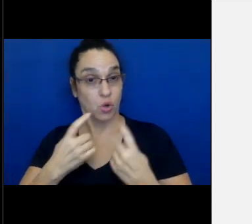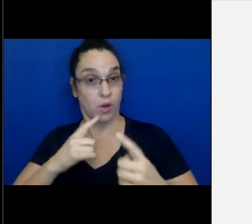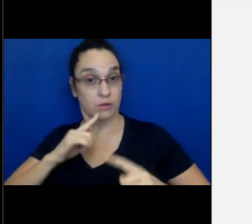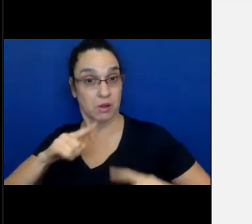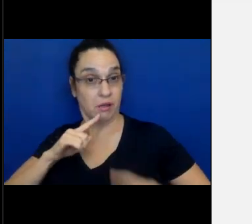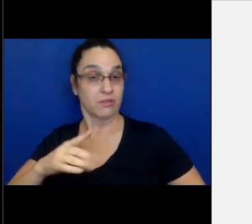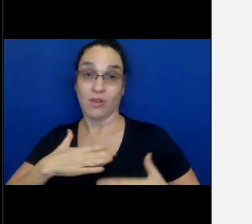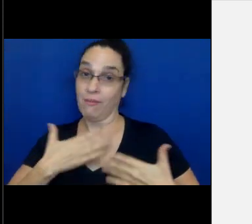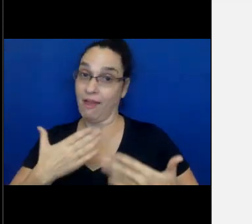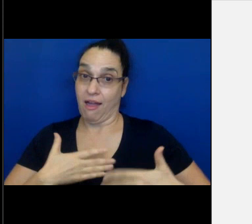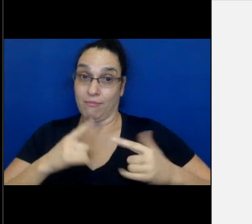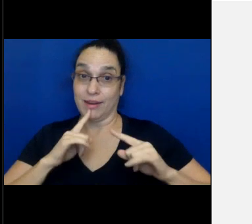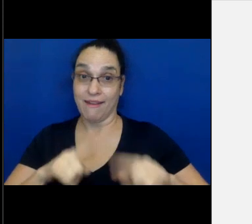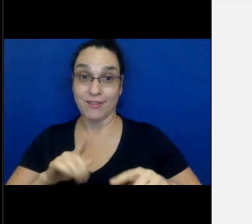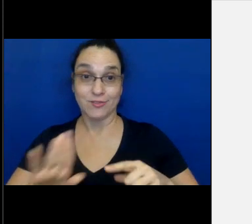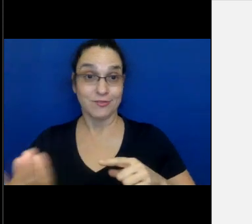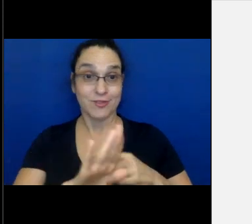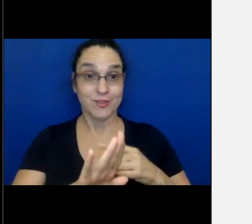my colleague, Charles.